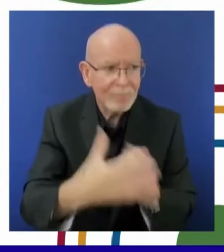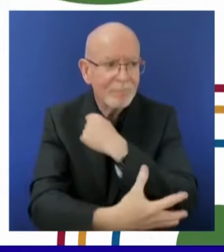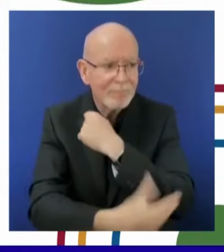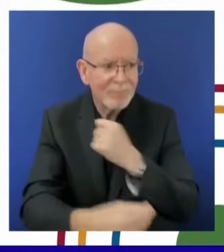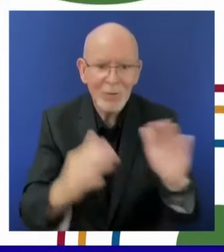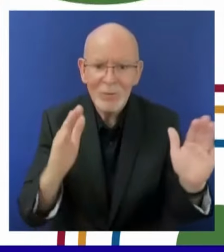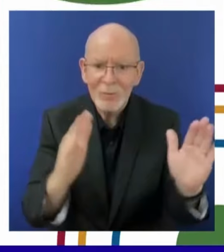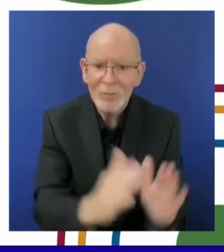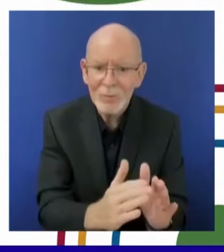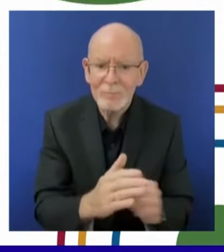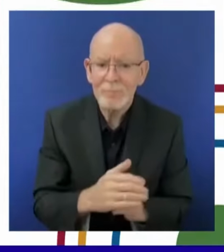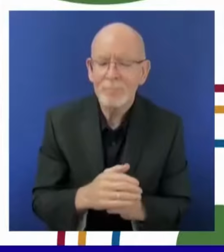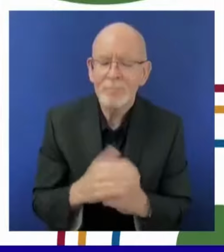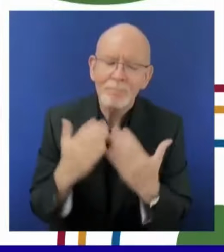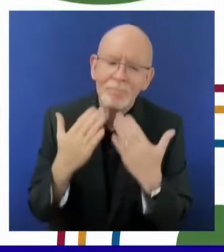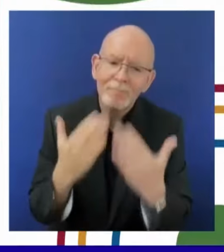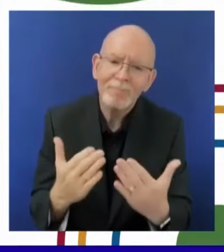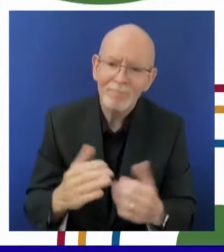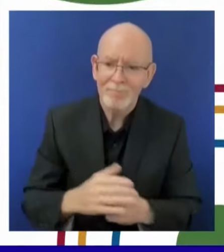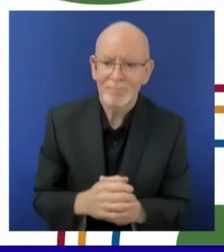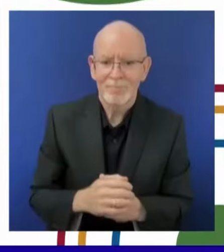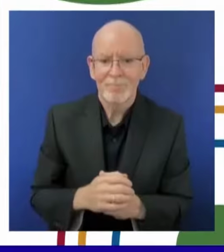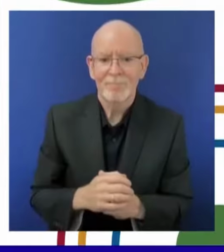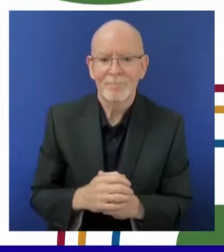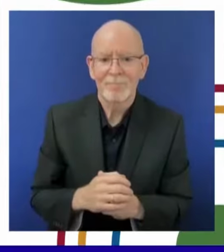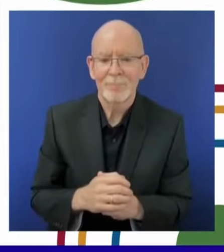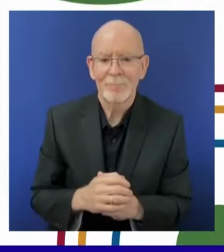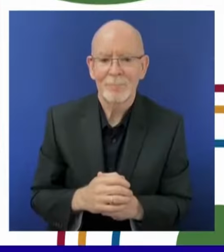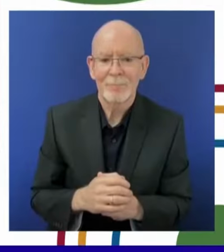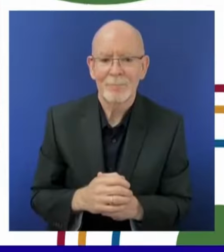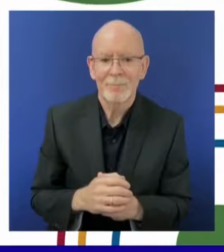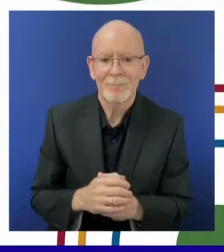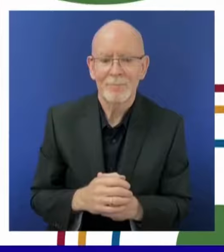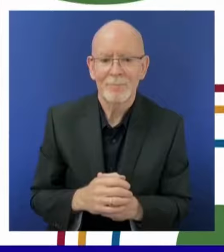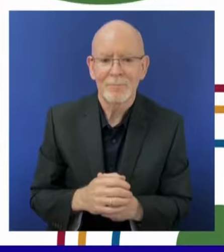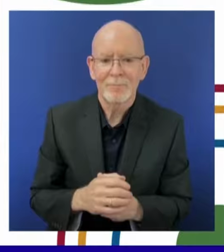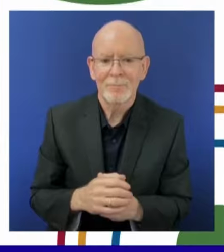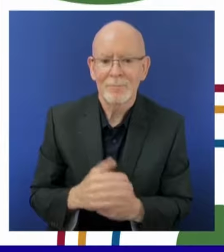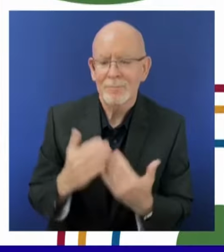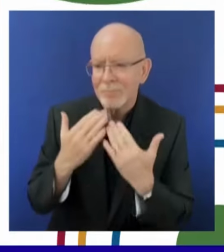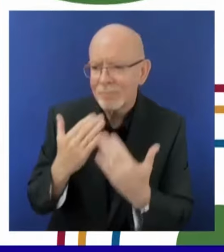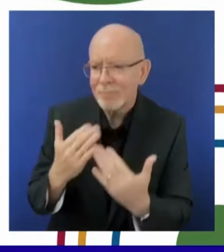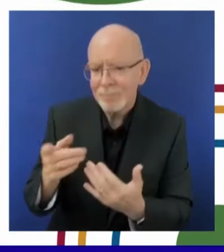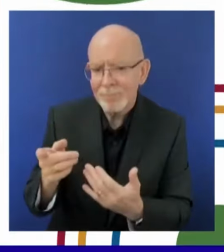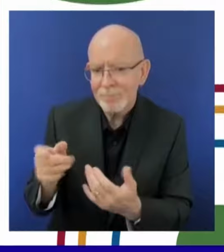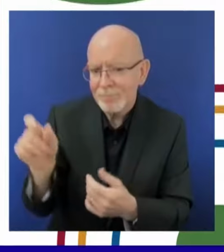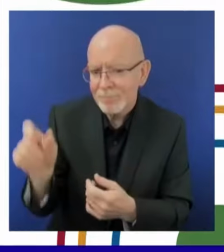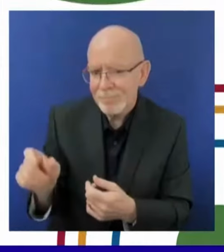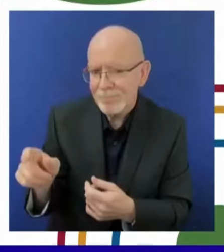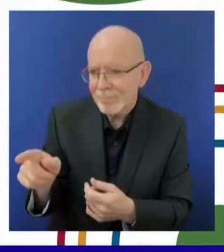group and other stakeholders. You have the floor.